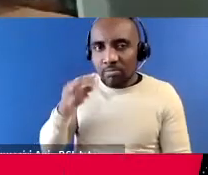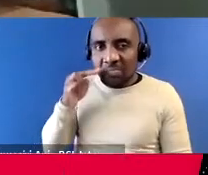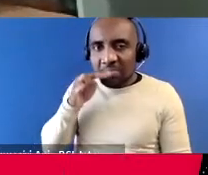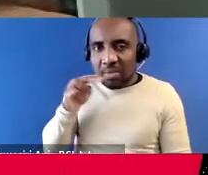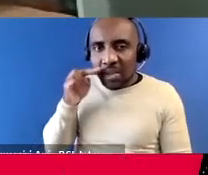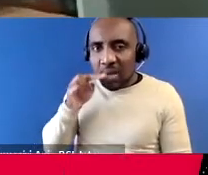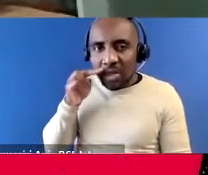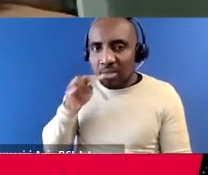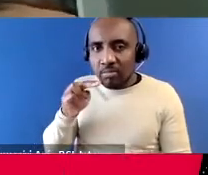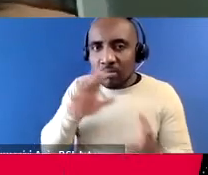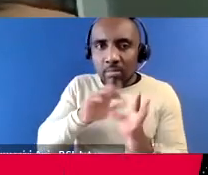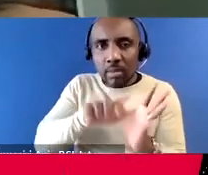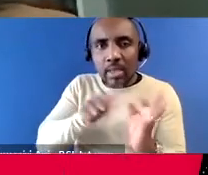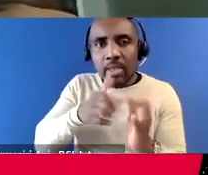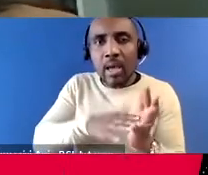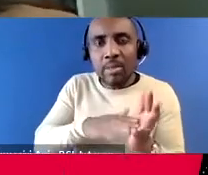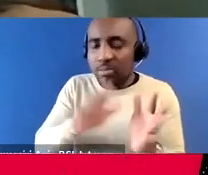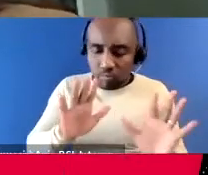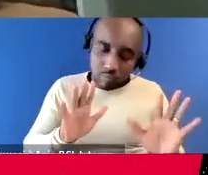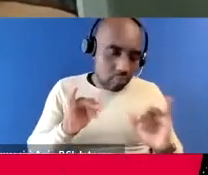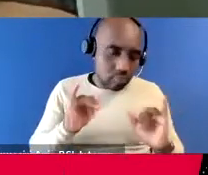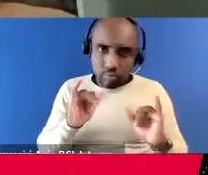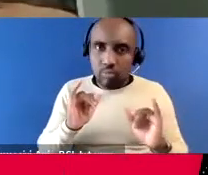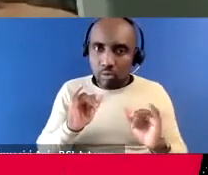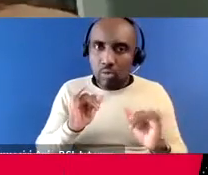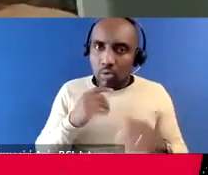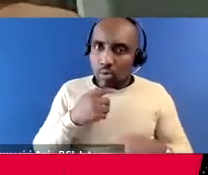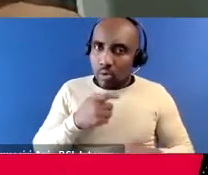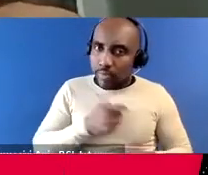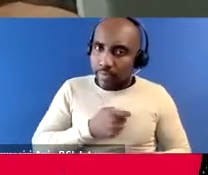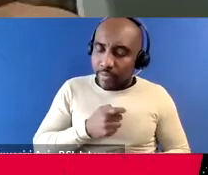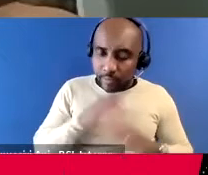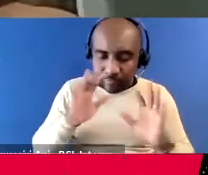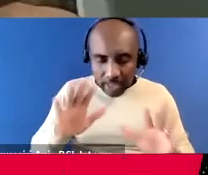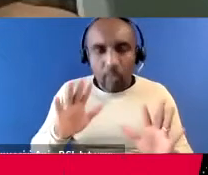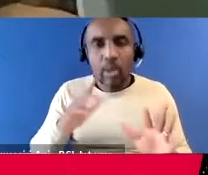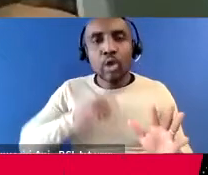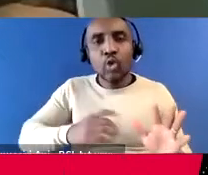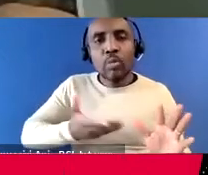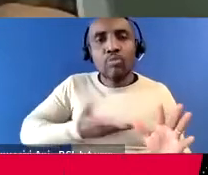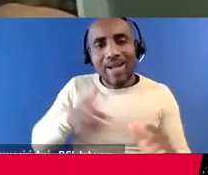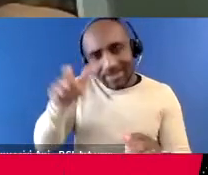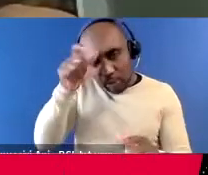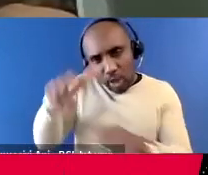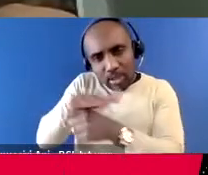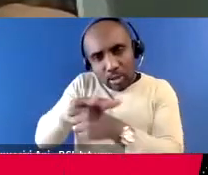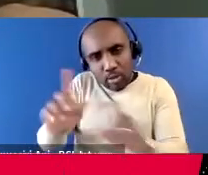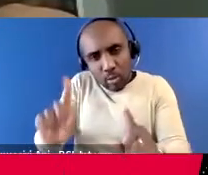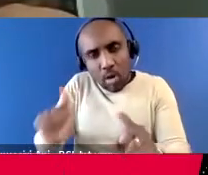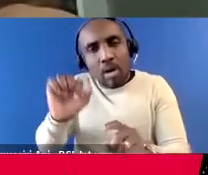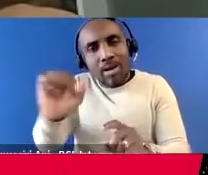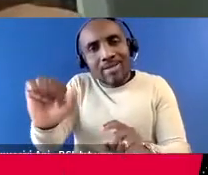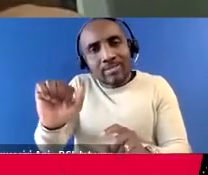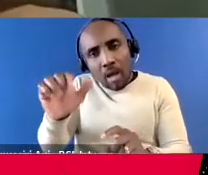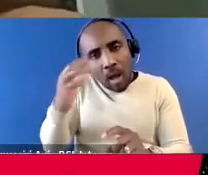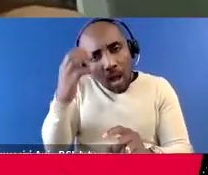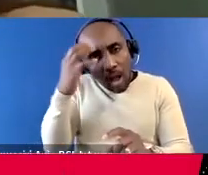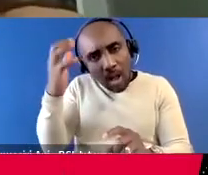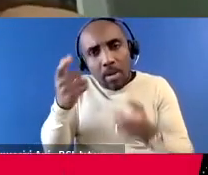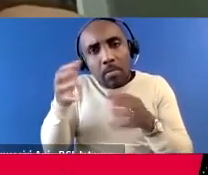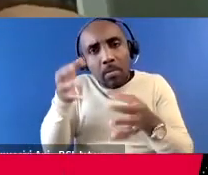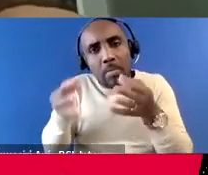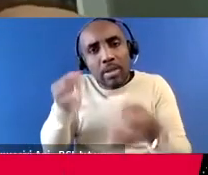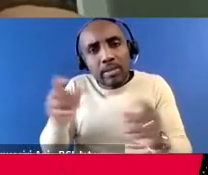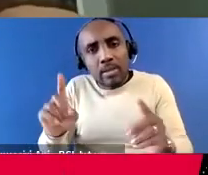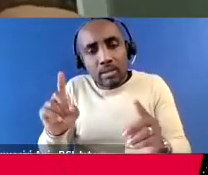essentially, I want to say a few words about the human rights situation in Turkey and the Turkish government's politics, and how the UK